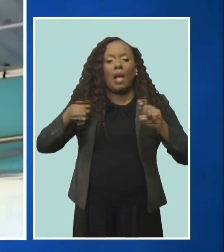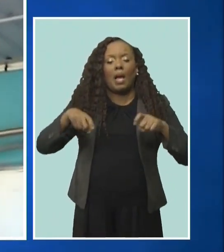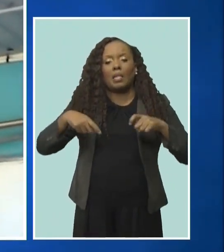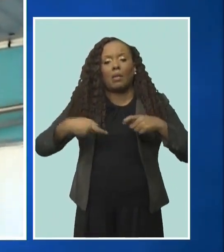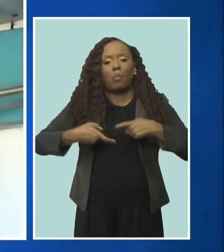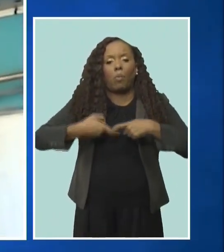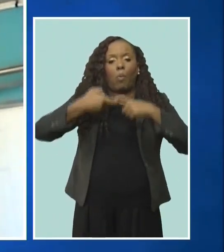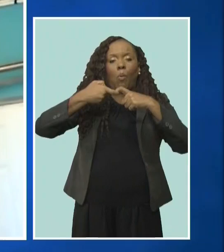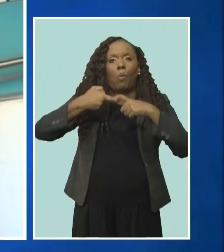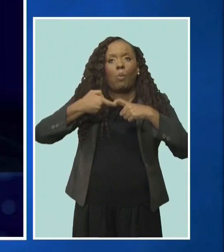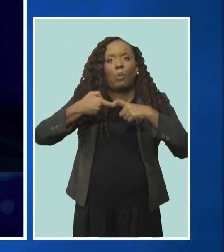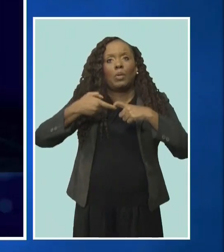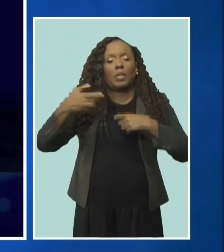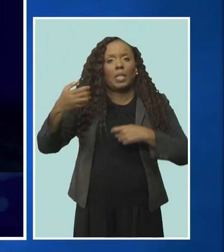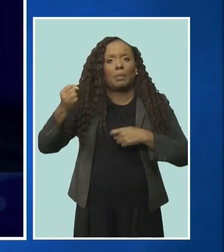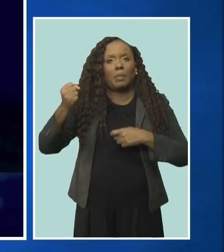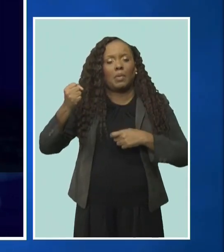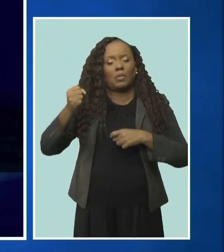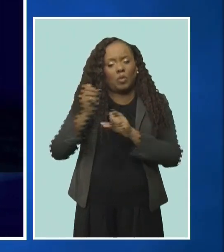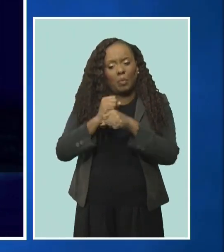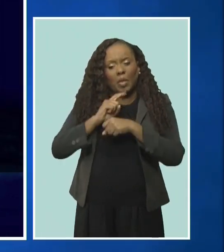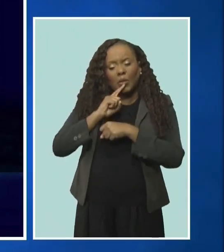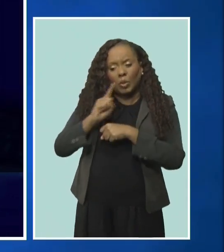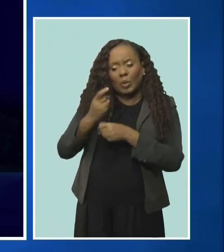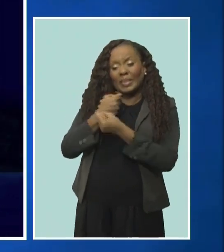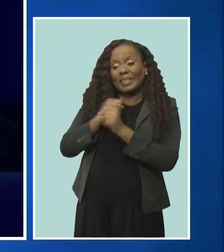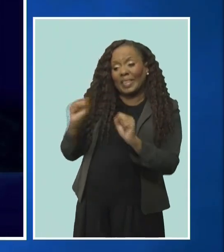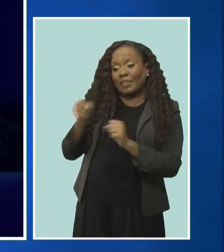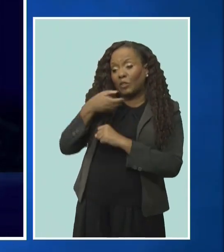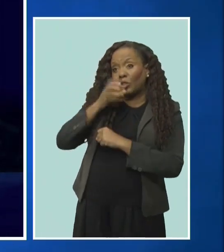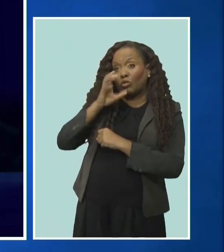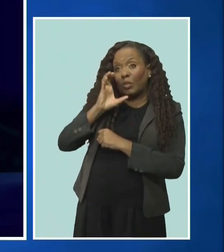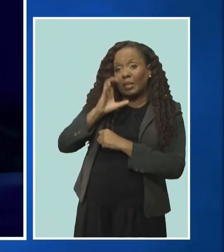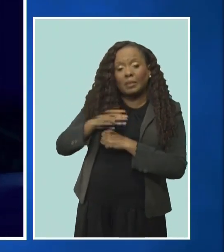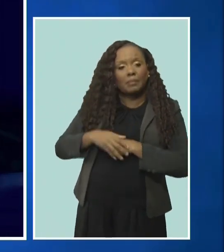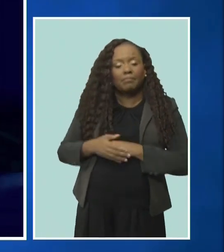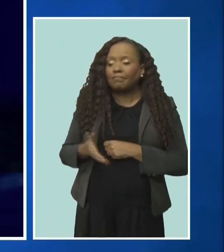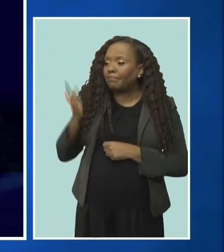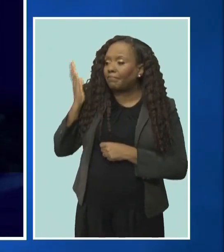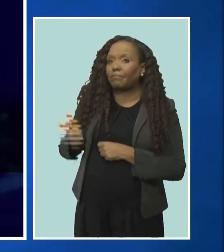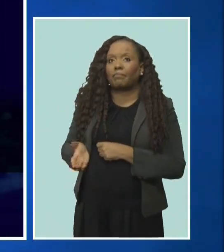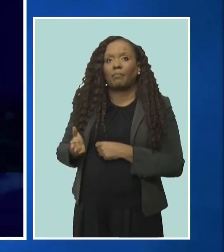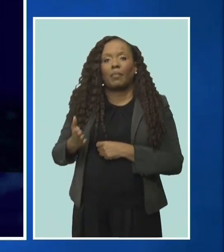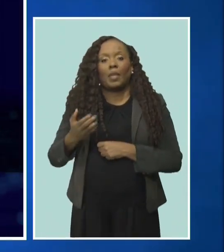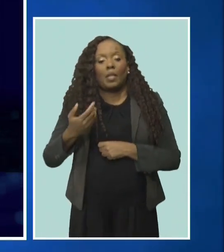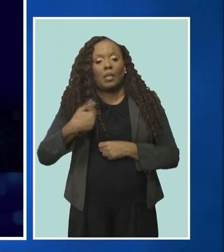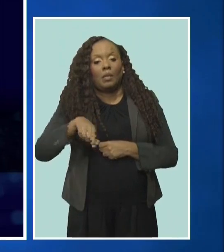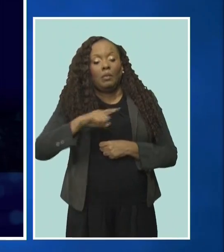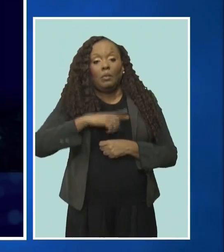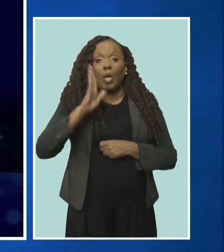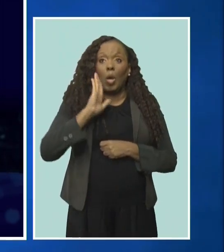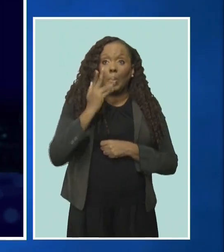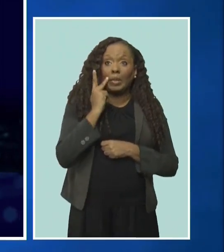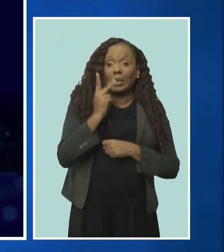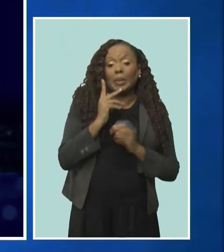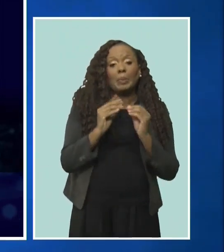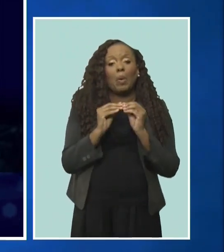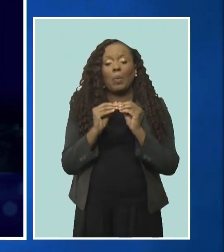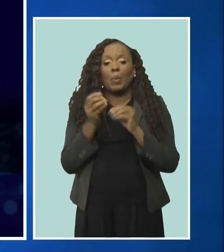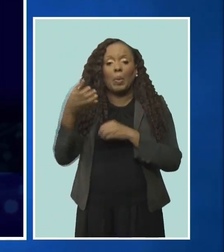additional quality checks. We are going to be starting to see more a steadier supply